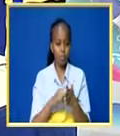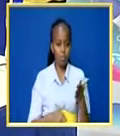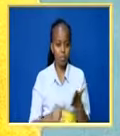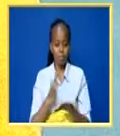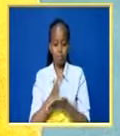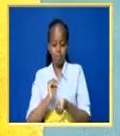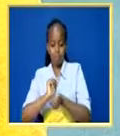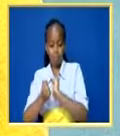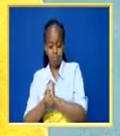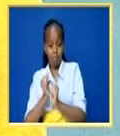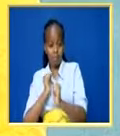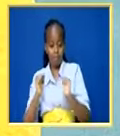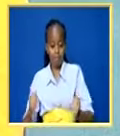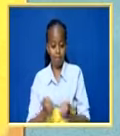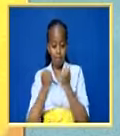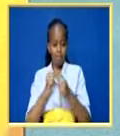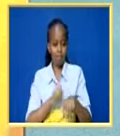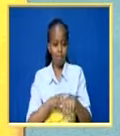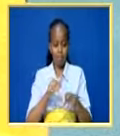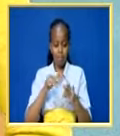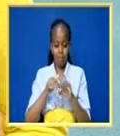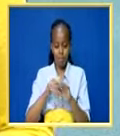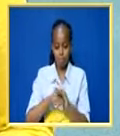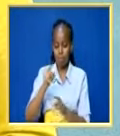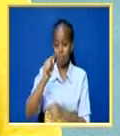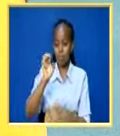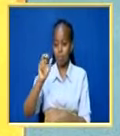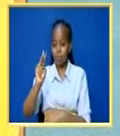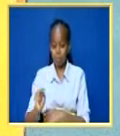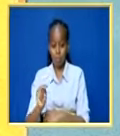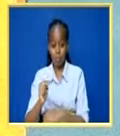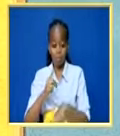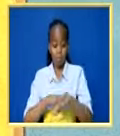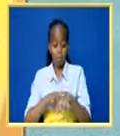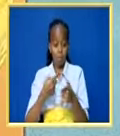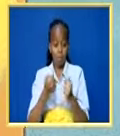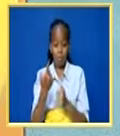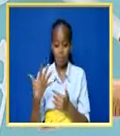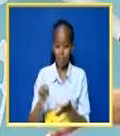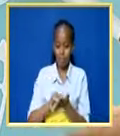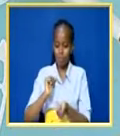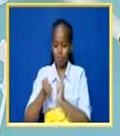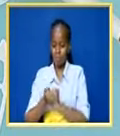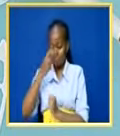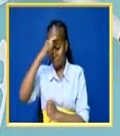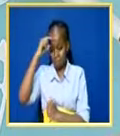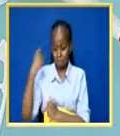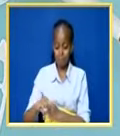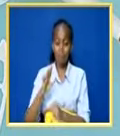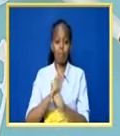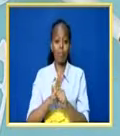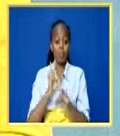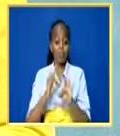some changes that occur when we in adolescence. And one of those changes was sweating. Yes. Yes. So the